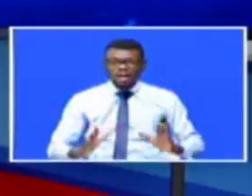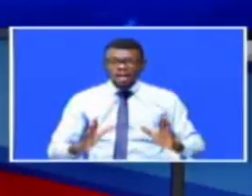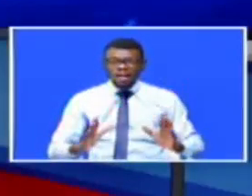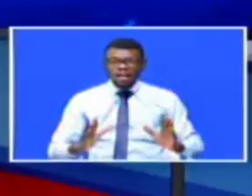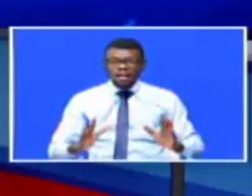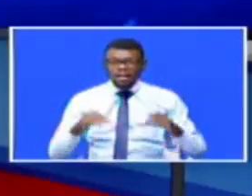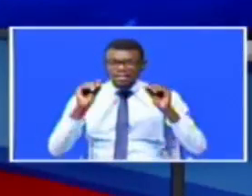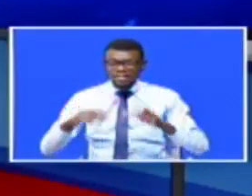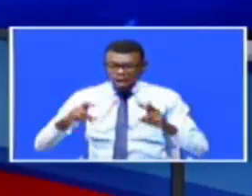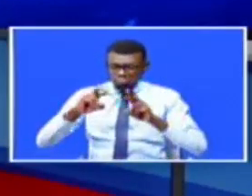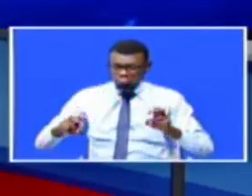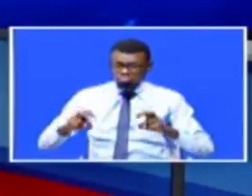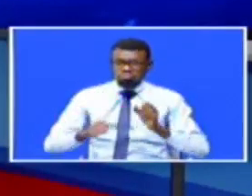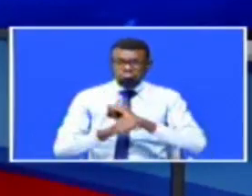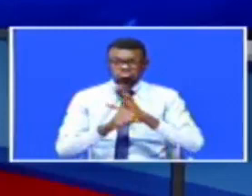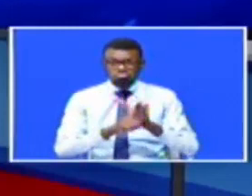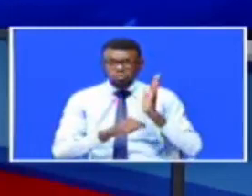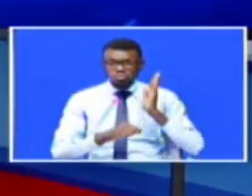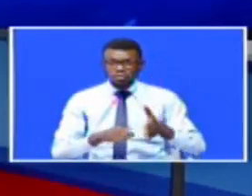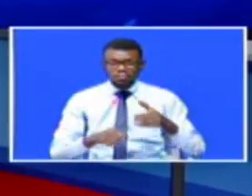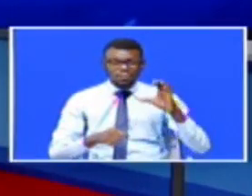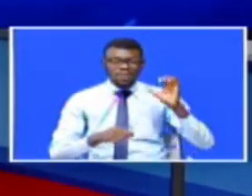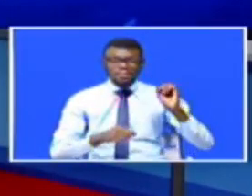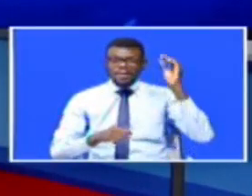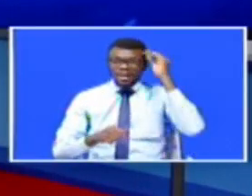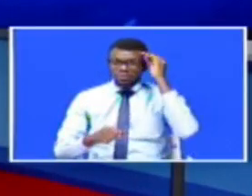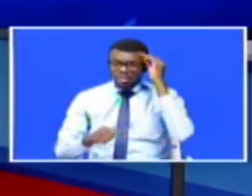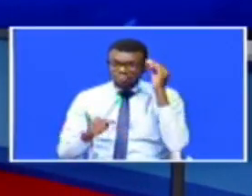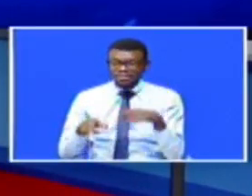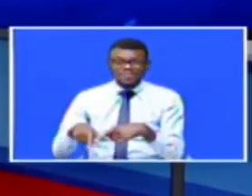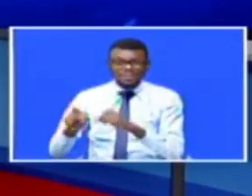testing for teachers, as Cabinet Secretary for Education, Professor George Magoha, said.